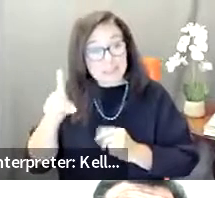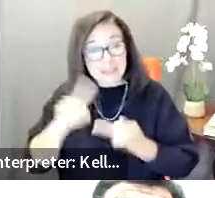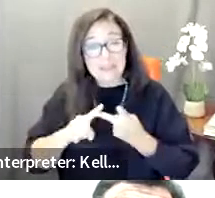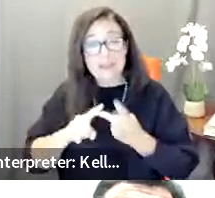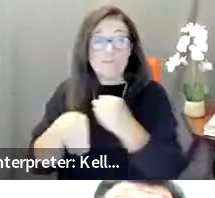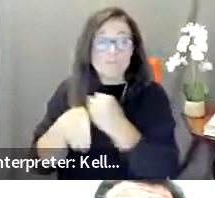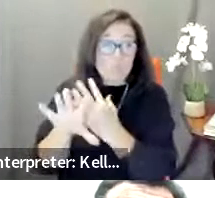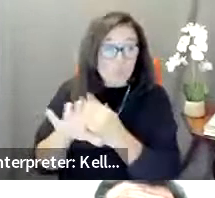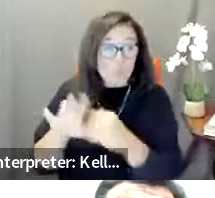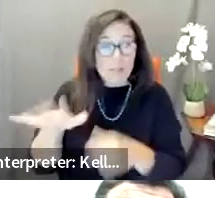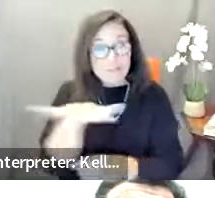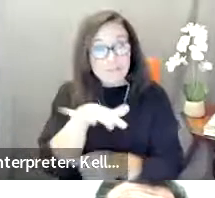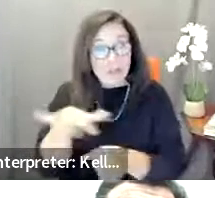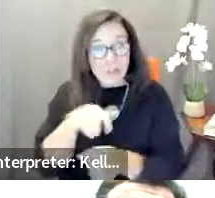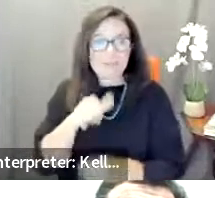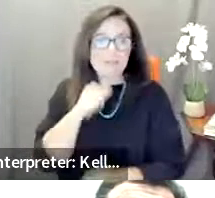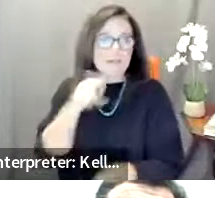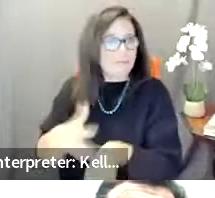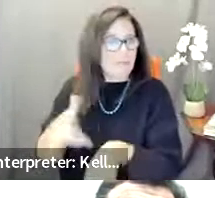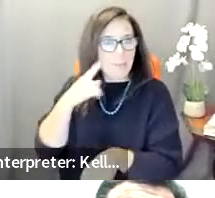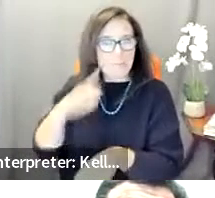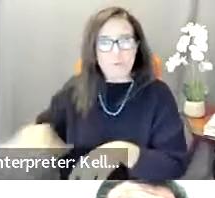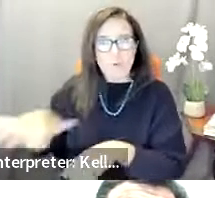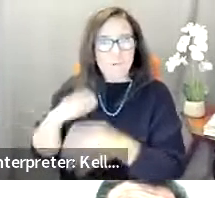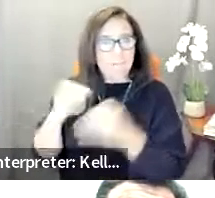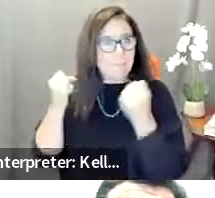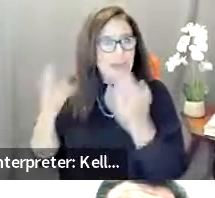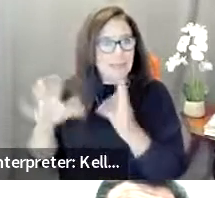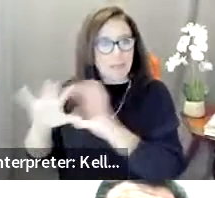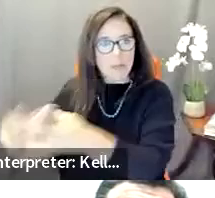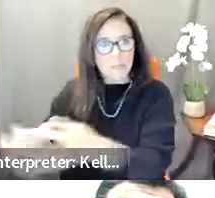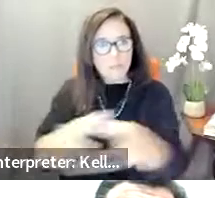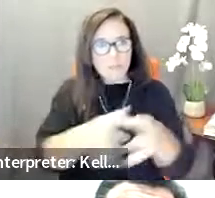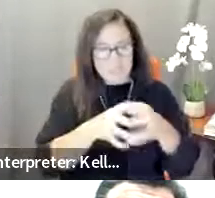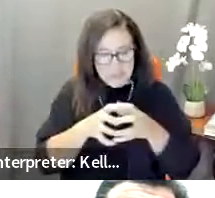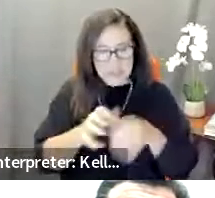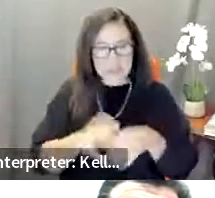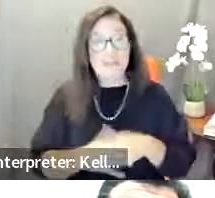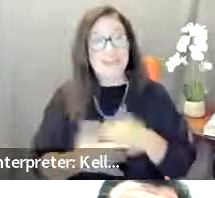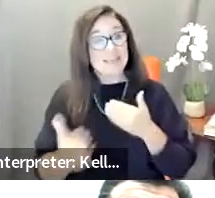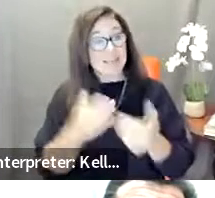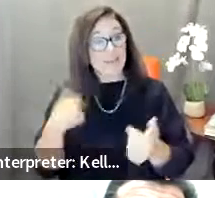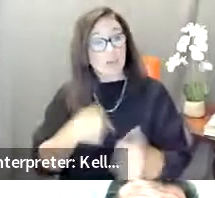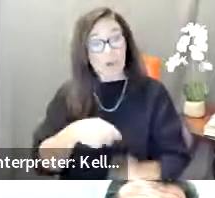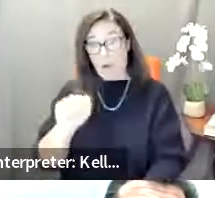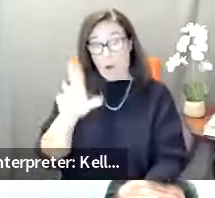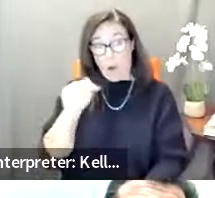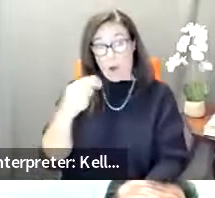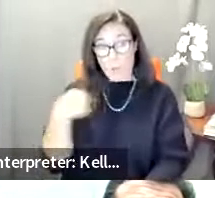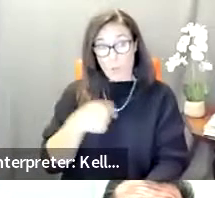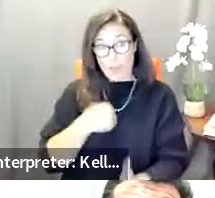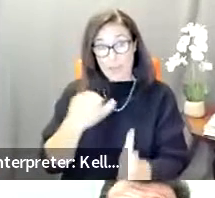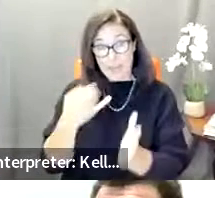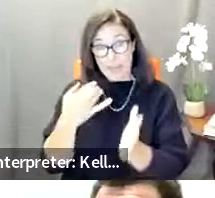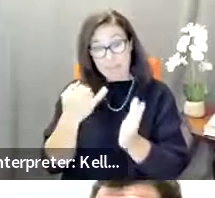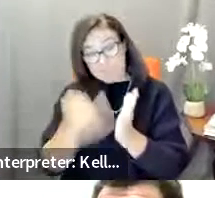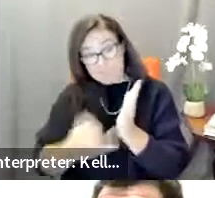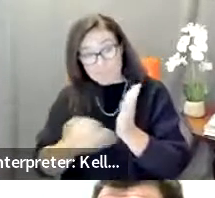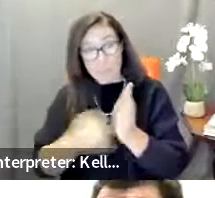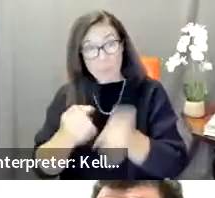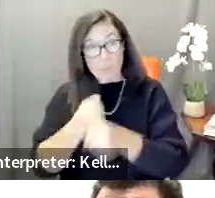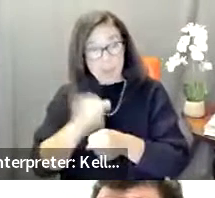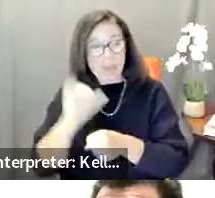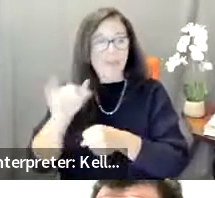communities. Even the technologies that are central to much of the art we make leave significant carbon footprints, contributing to